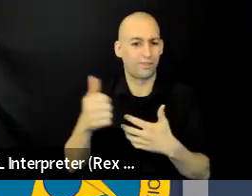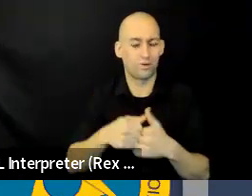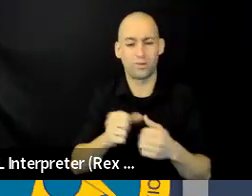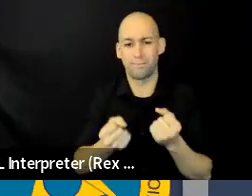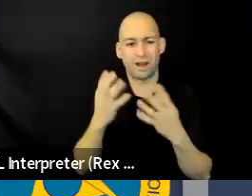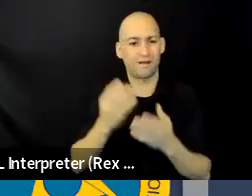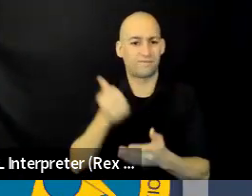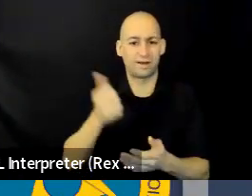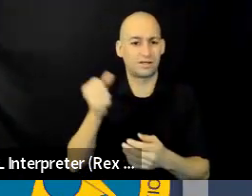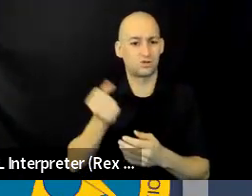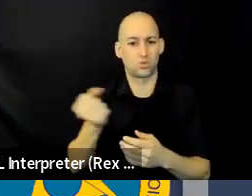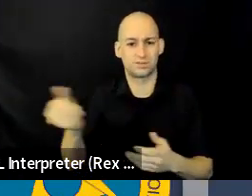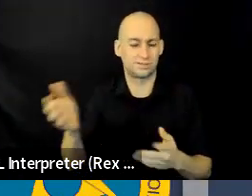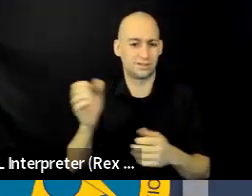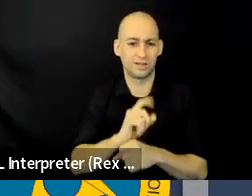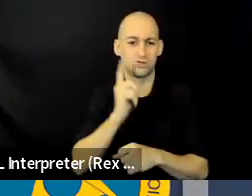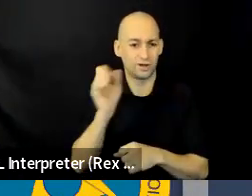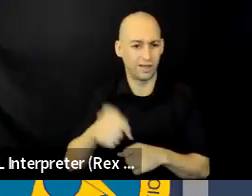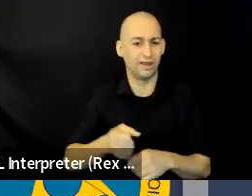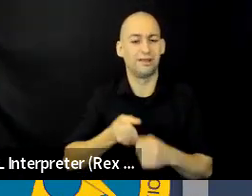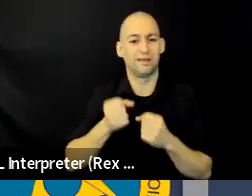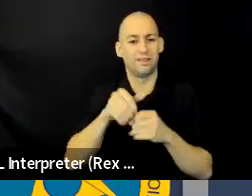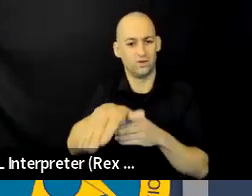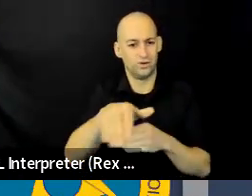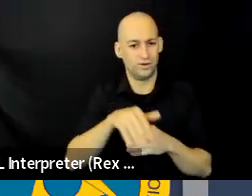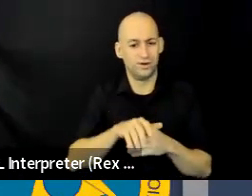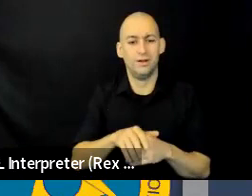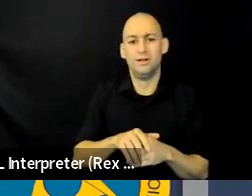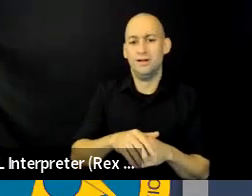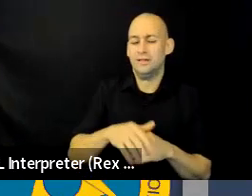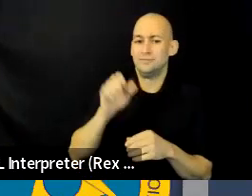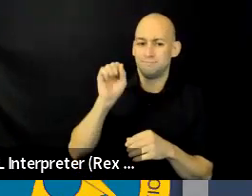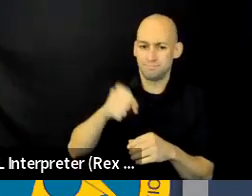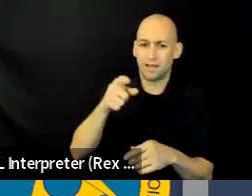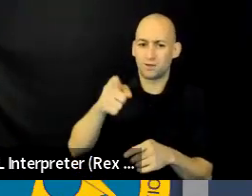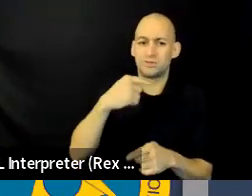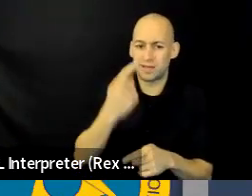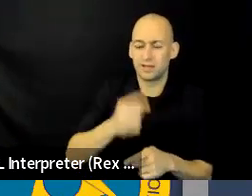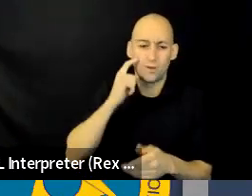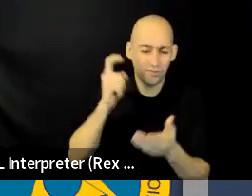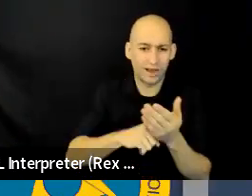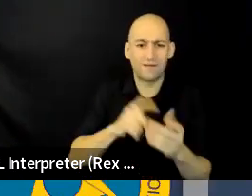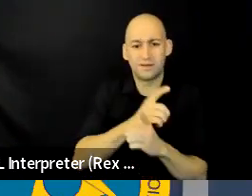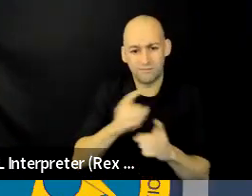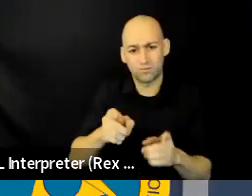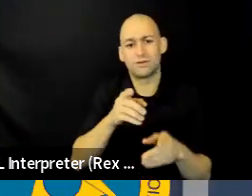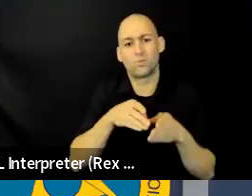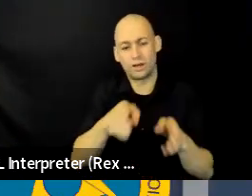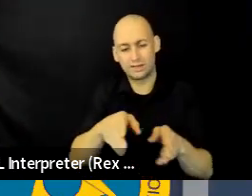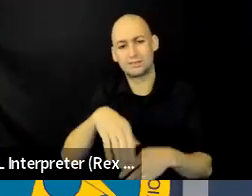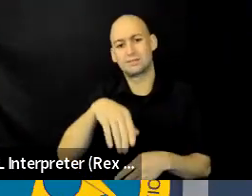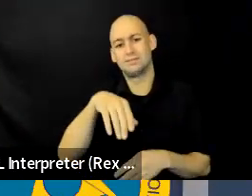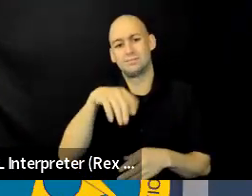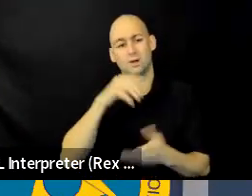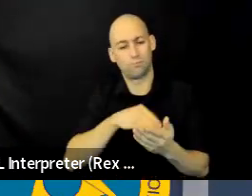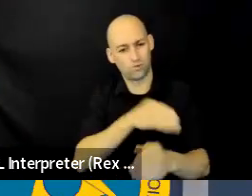sources to ensure that it can be delivered. But with that said, Commissioner Liu, you did identify alternate modal improvements that were identified